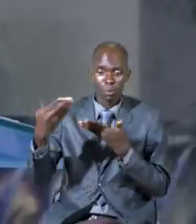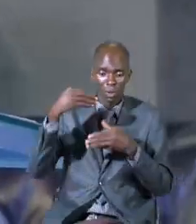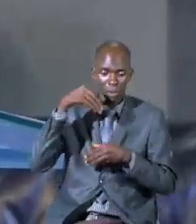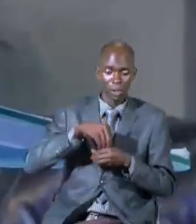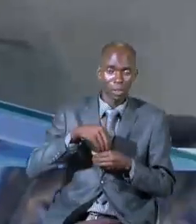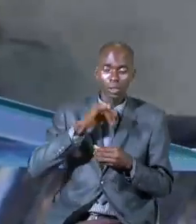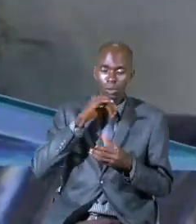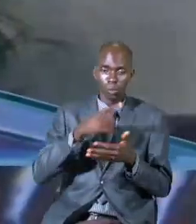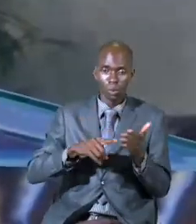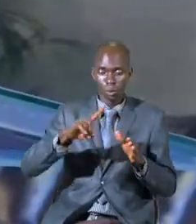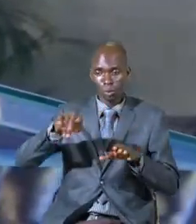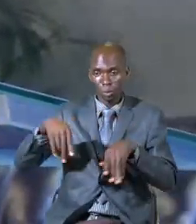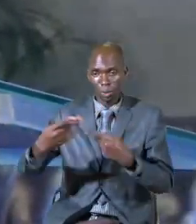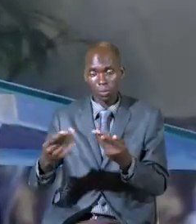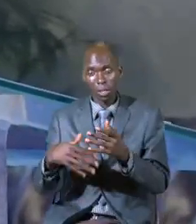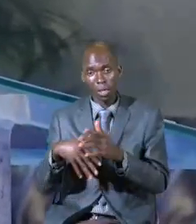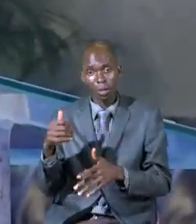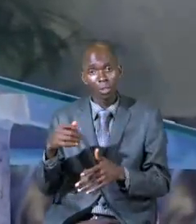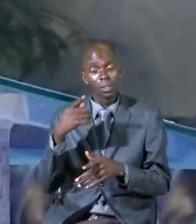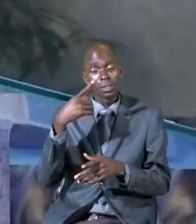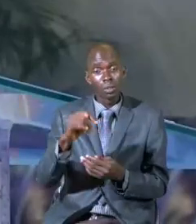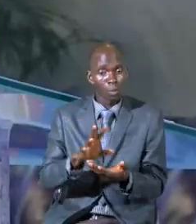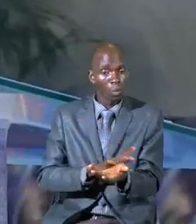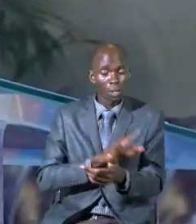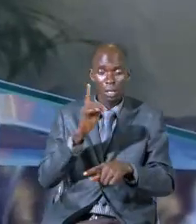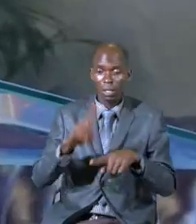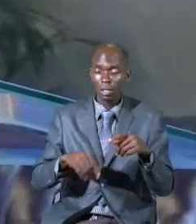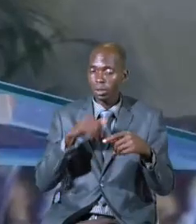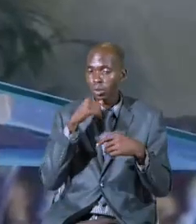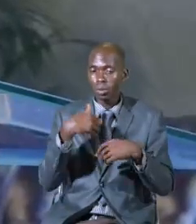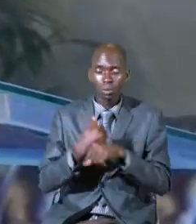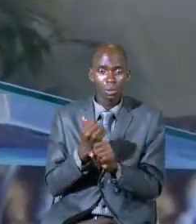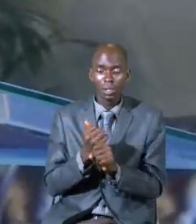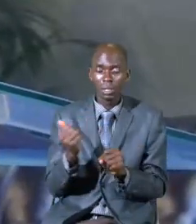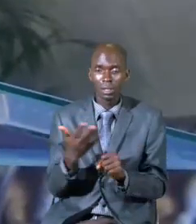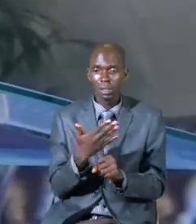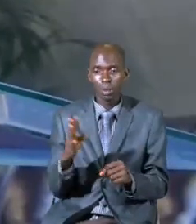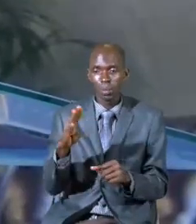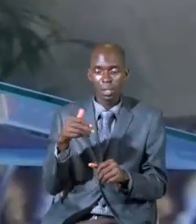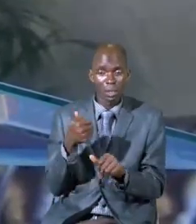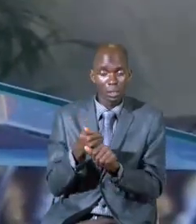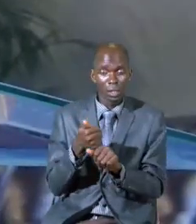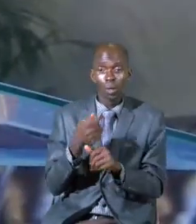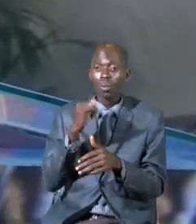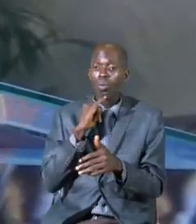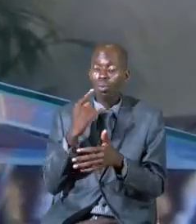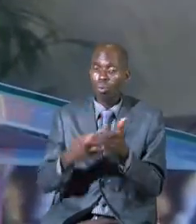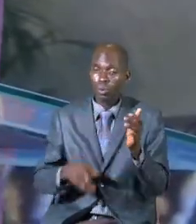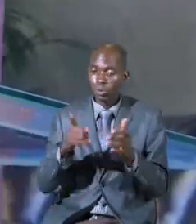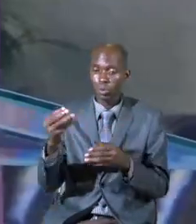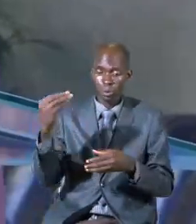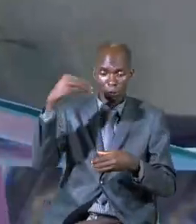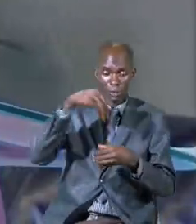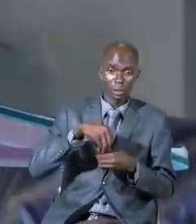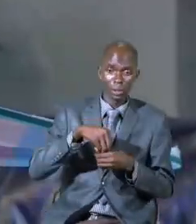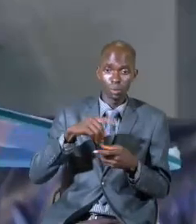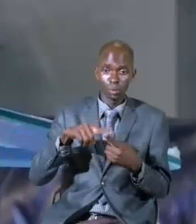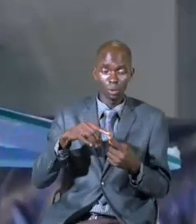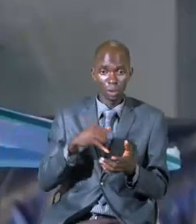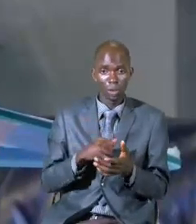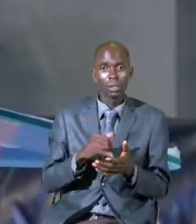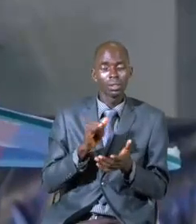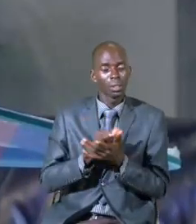cannot produce anything by itself. It's what you feed into it. It's what you put into it. And so, if you